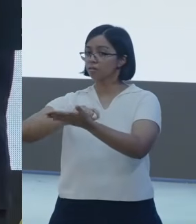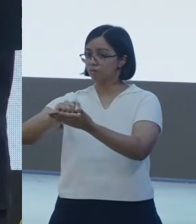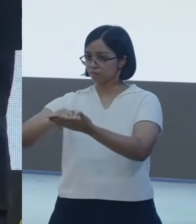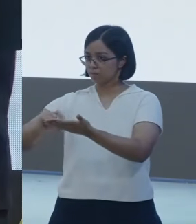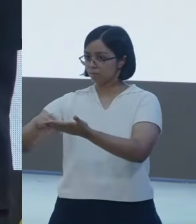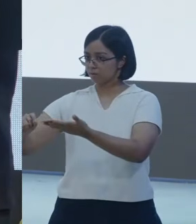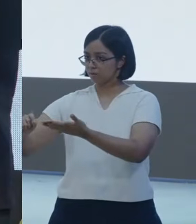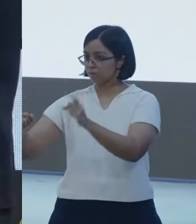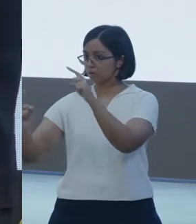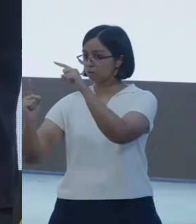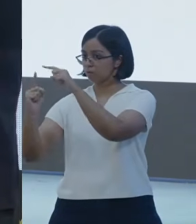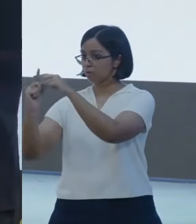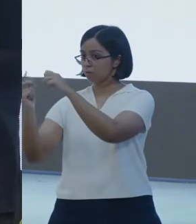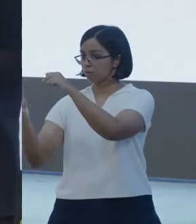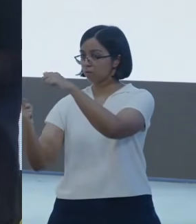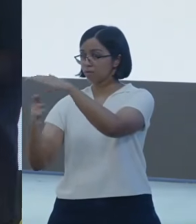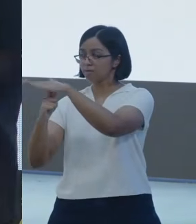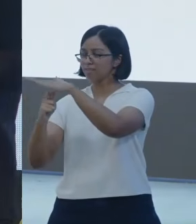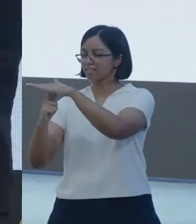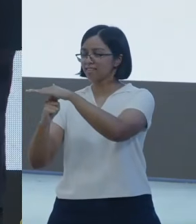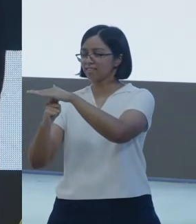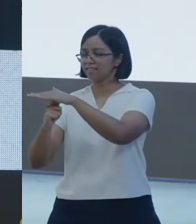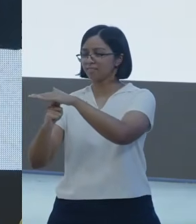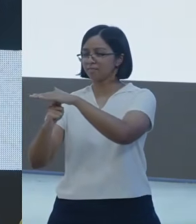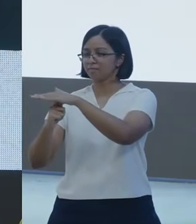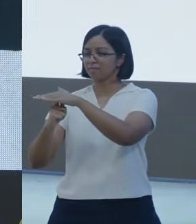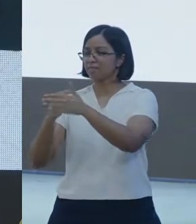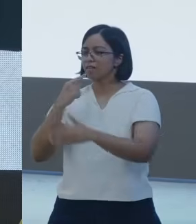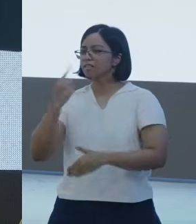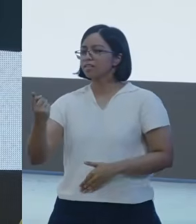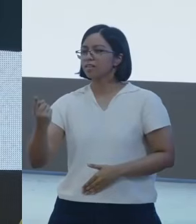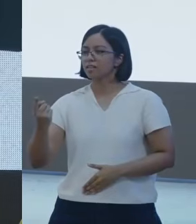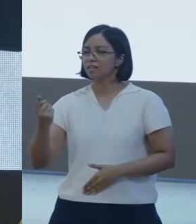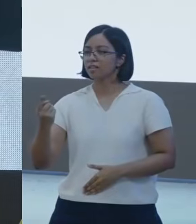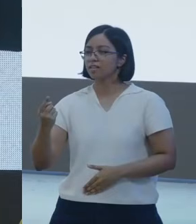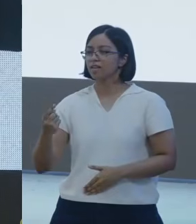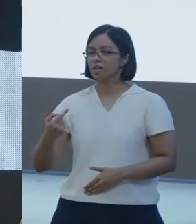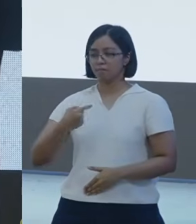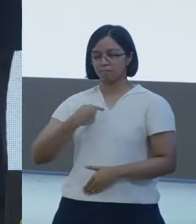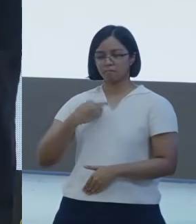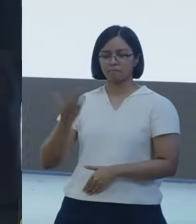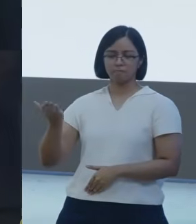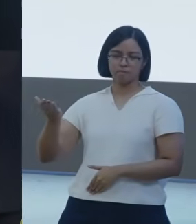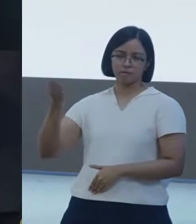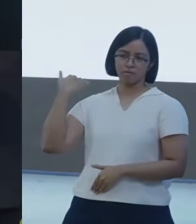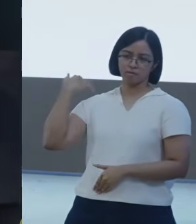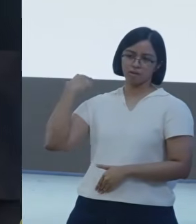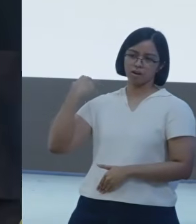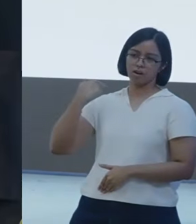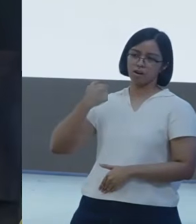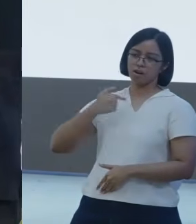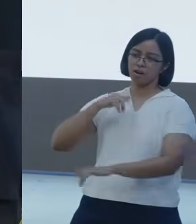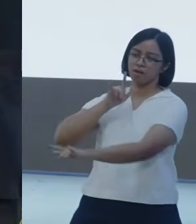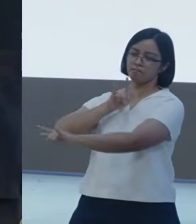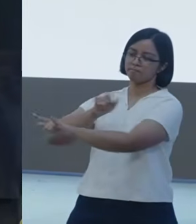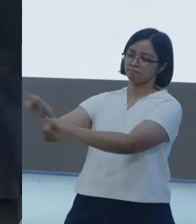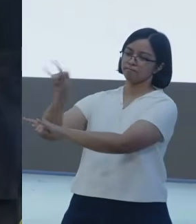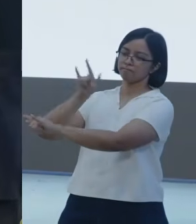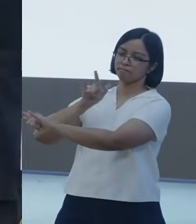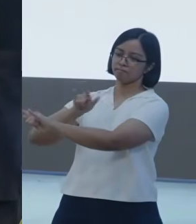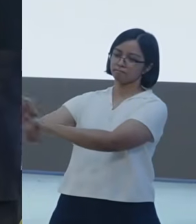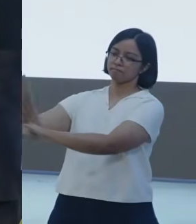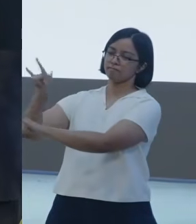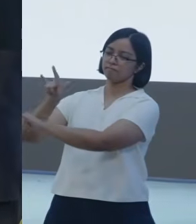sa kanyang unang liham, ang wika niya, though formerly I was a blasphemer,